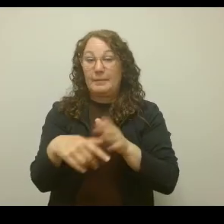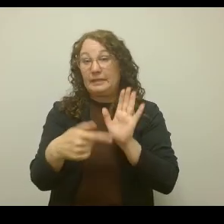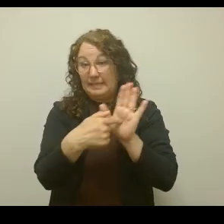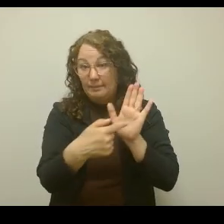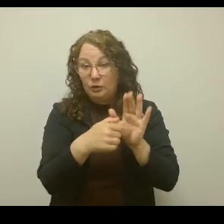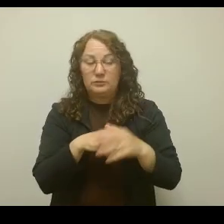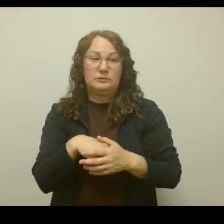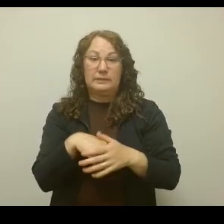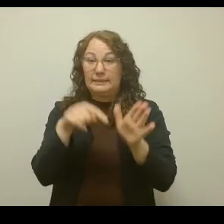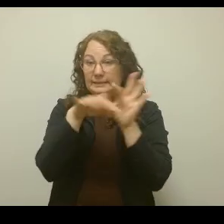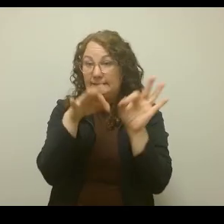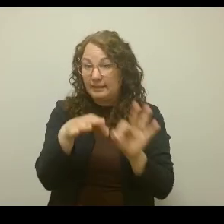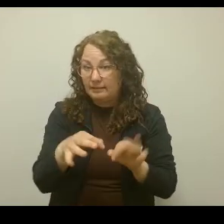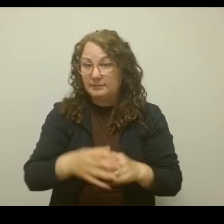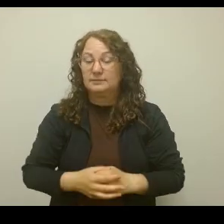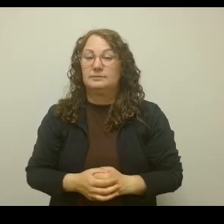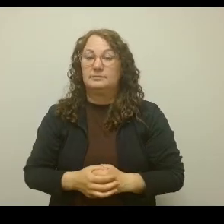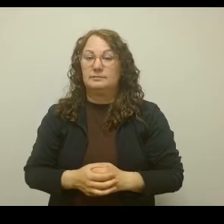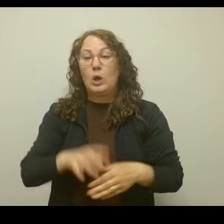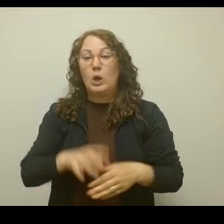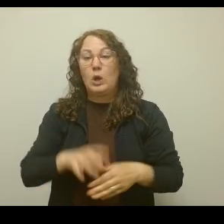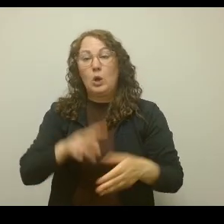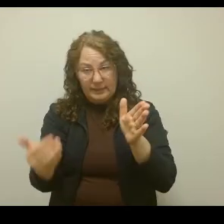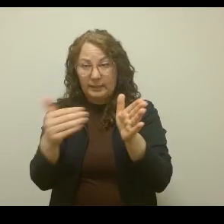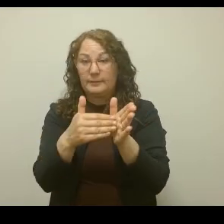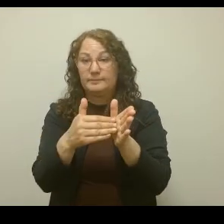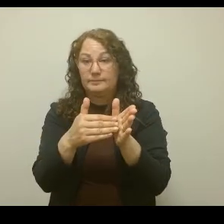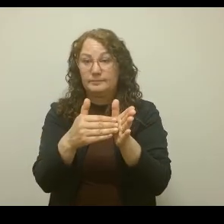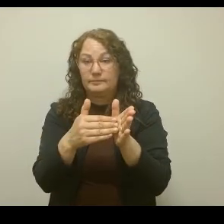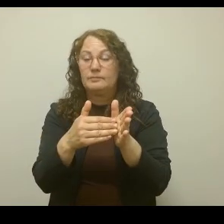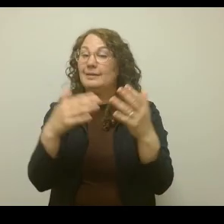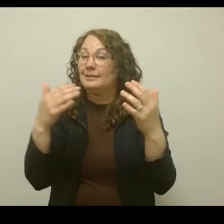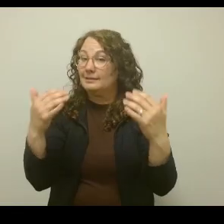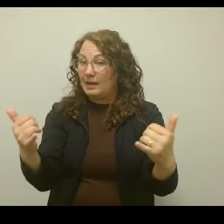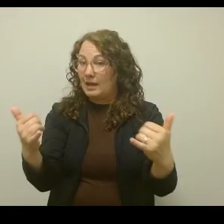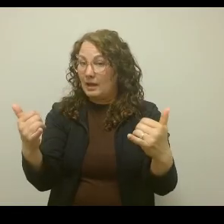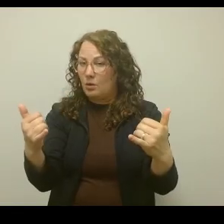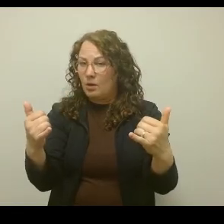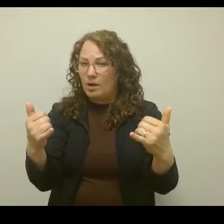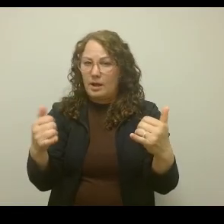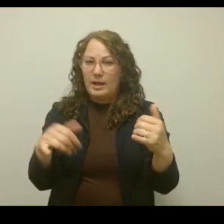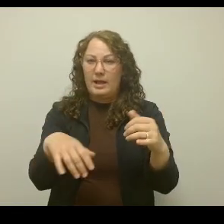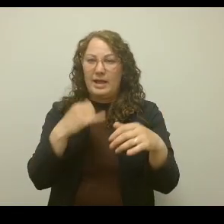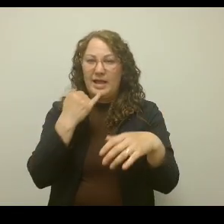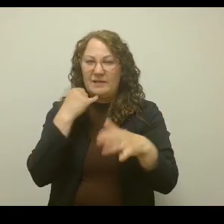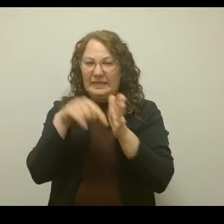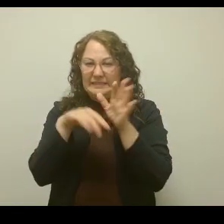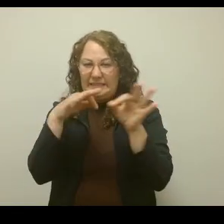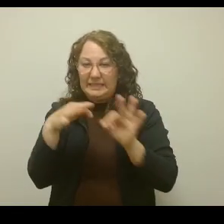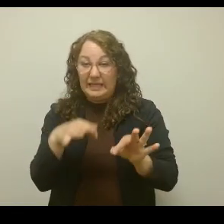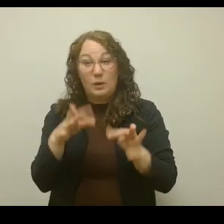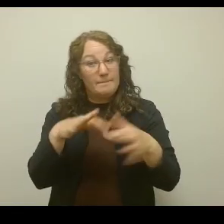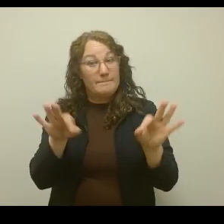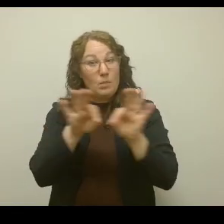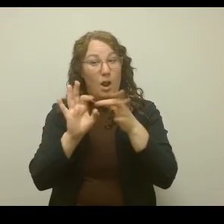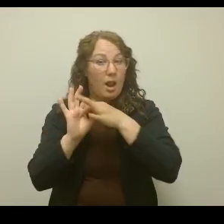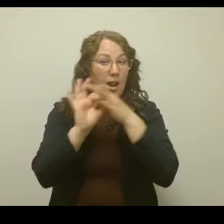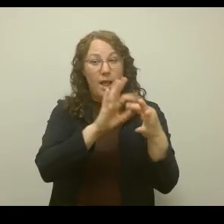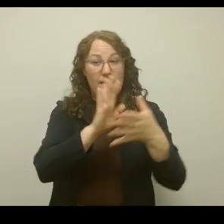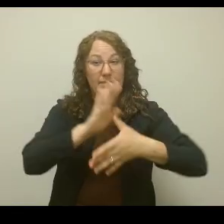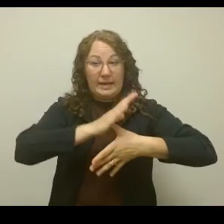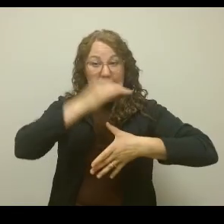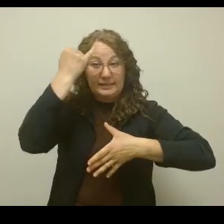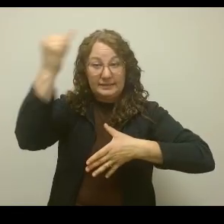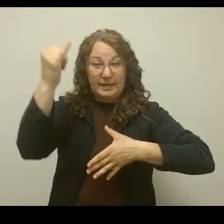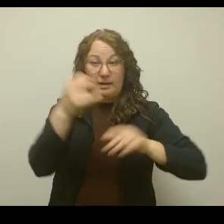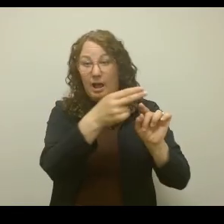and details. Reread the text, and this time highlight the details that are relevant to the main idea